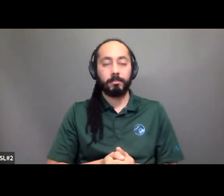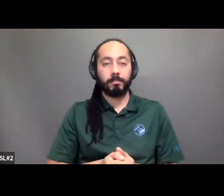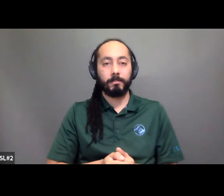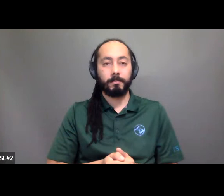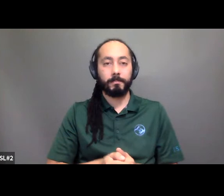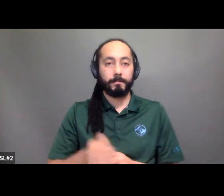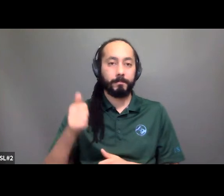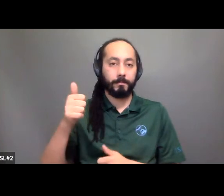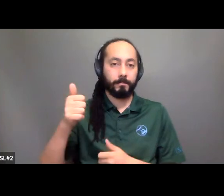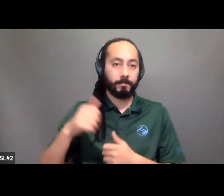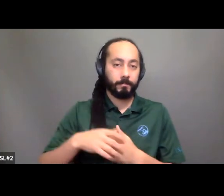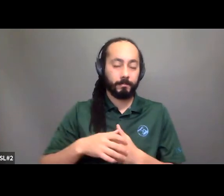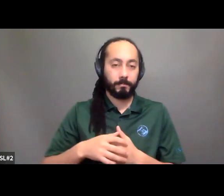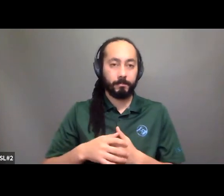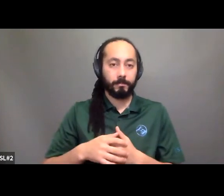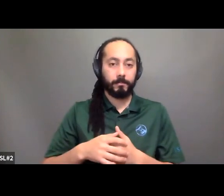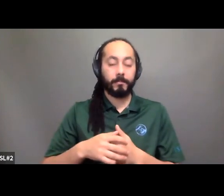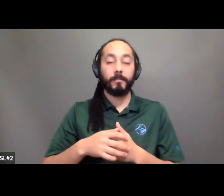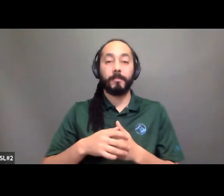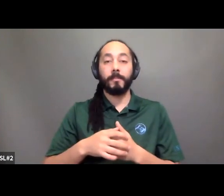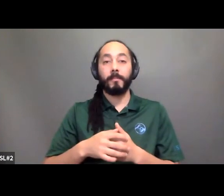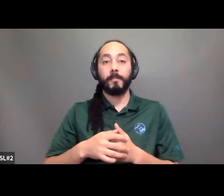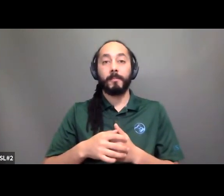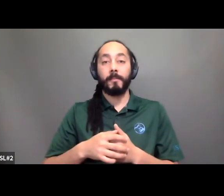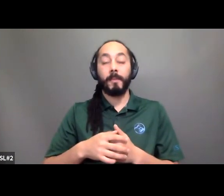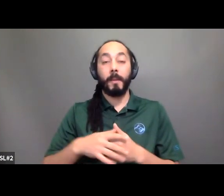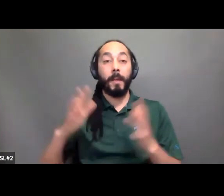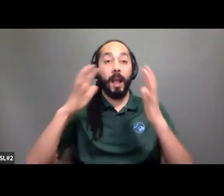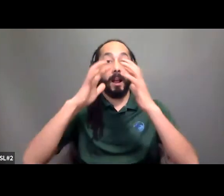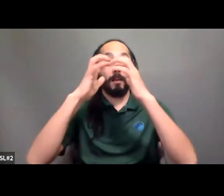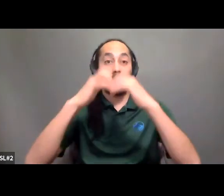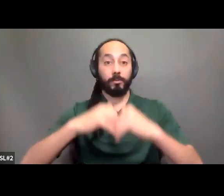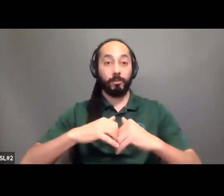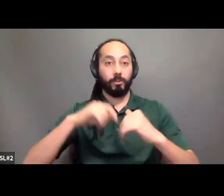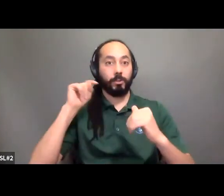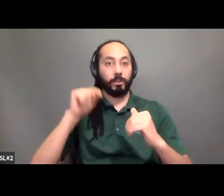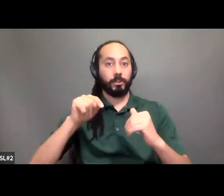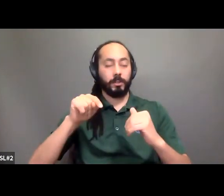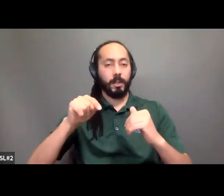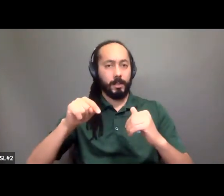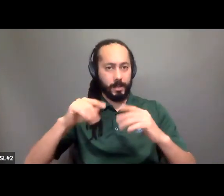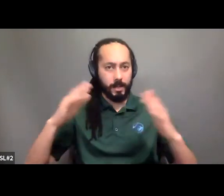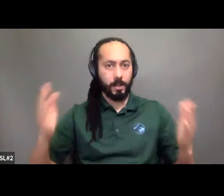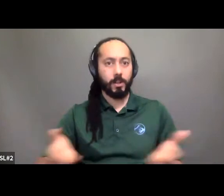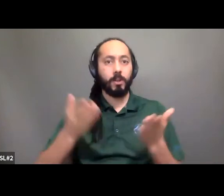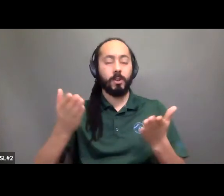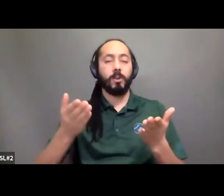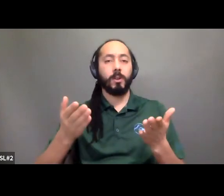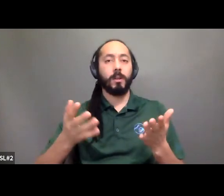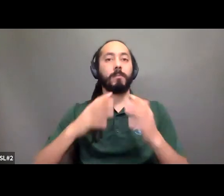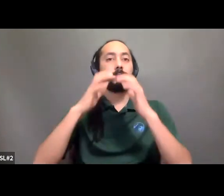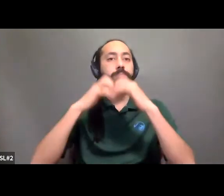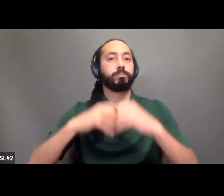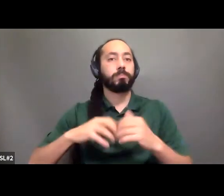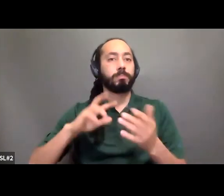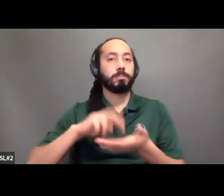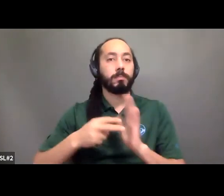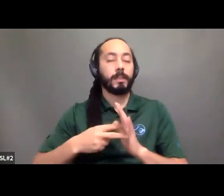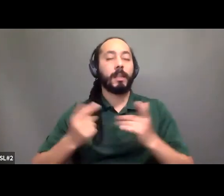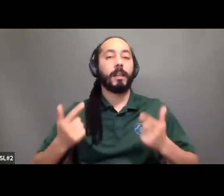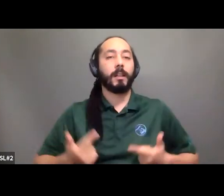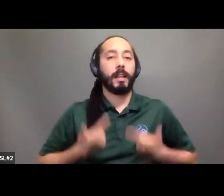Abolition is presence, which means abolition is life in